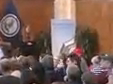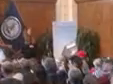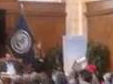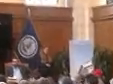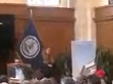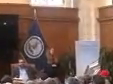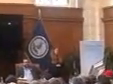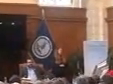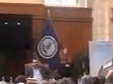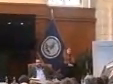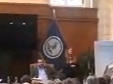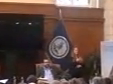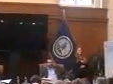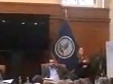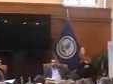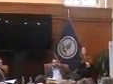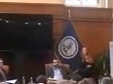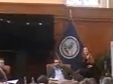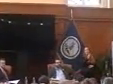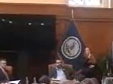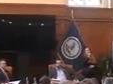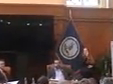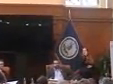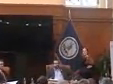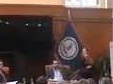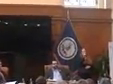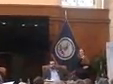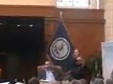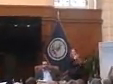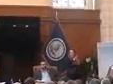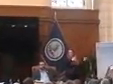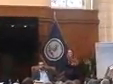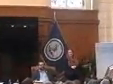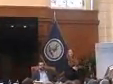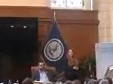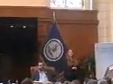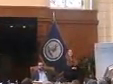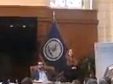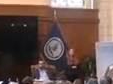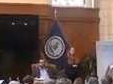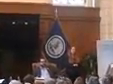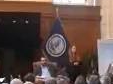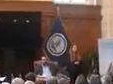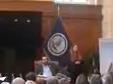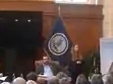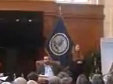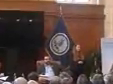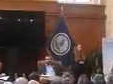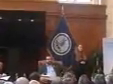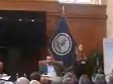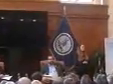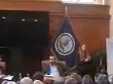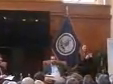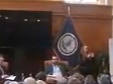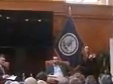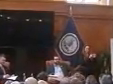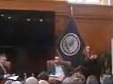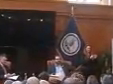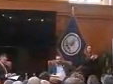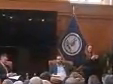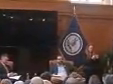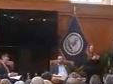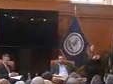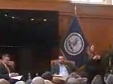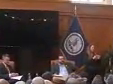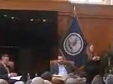go! Hey, hey! Ho, ho! White supremacy's got to go! Hey, hey! Ho, ho! White supremacy's